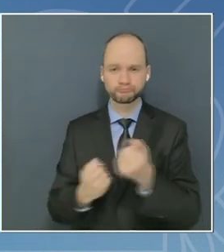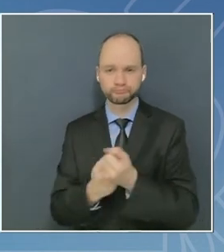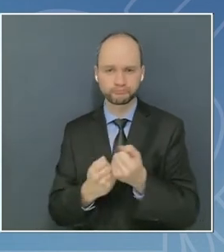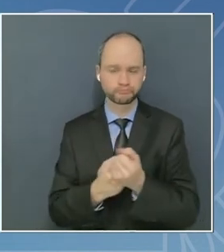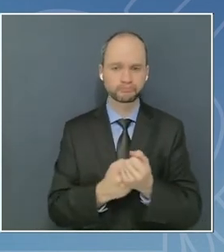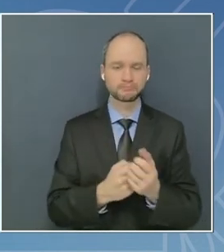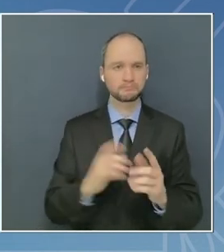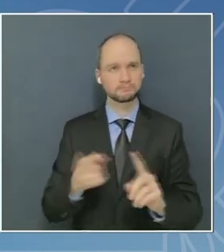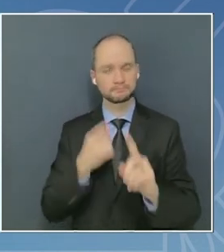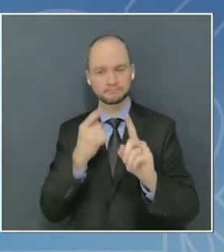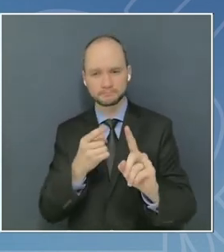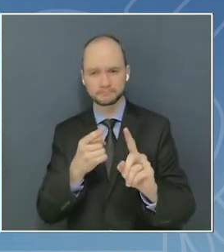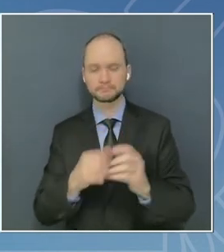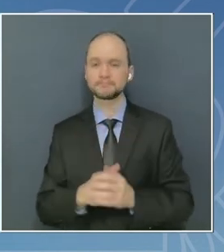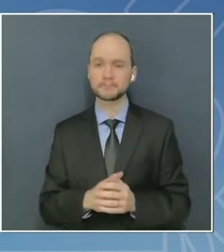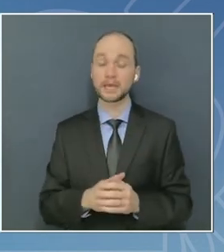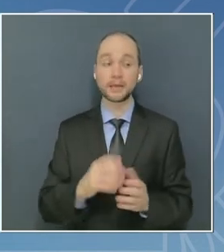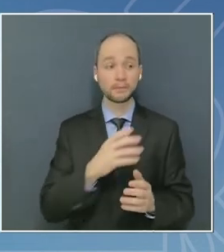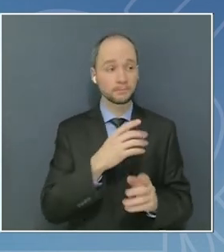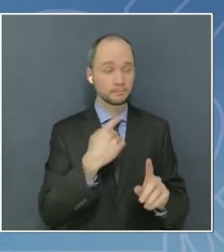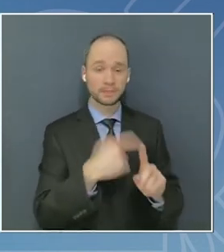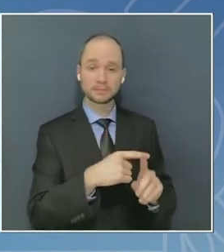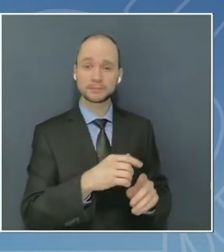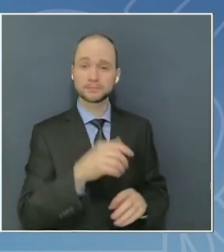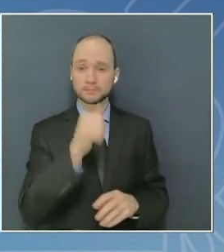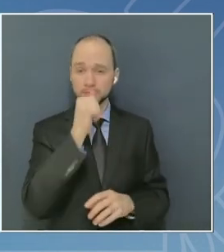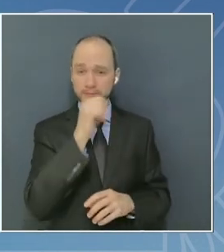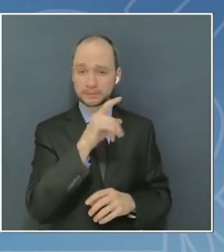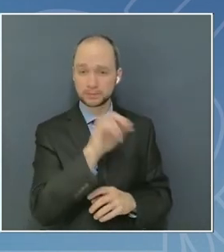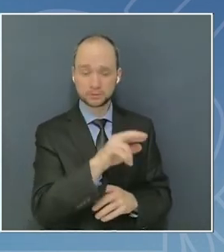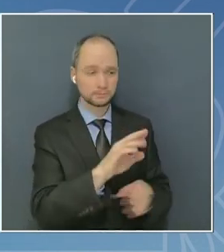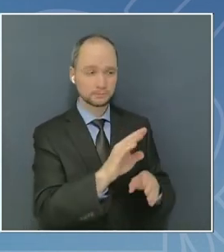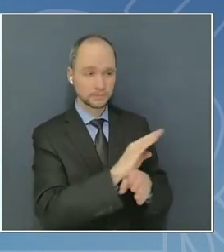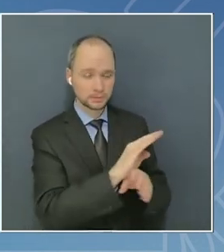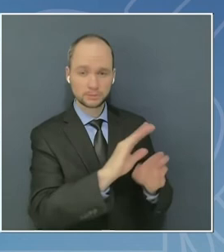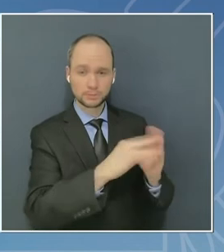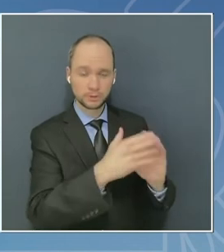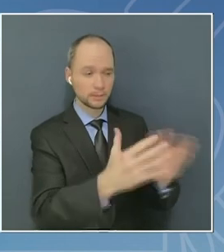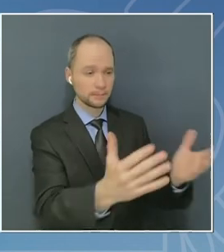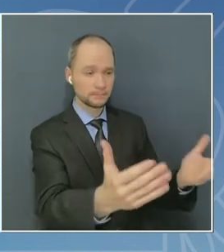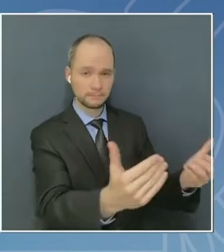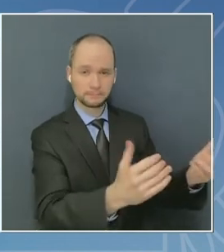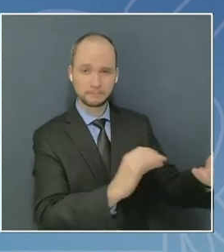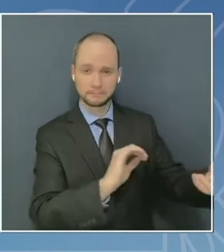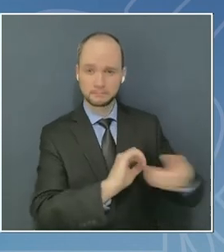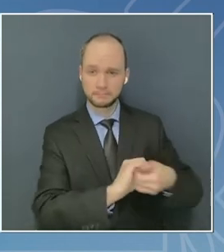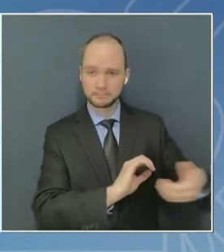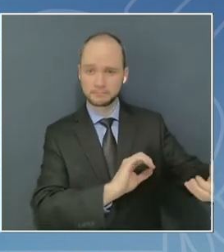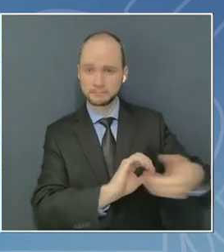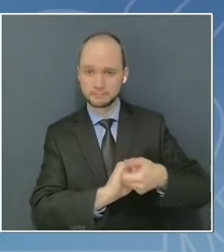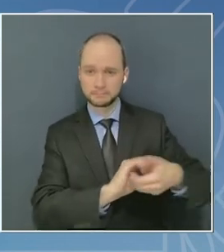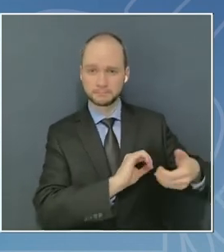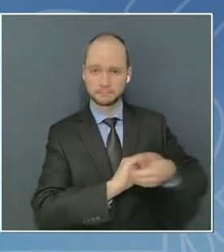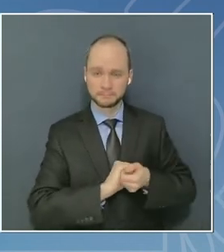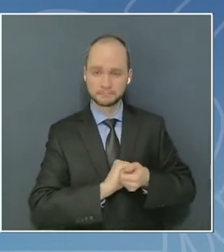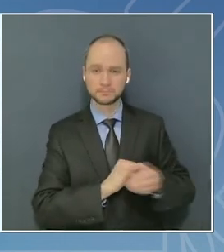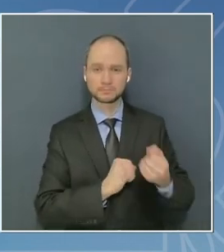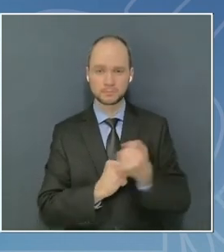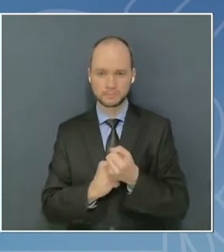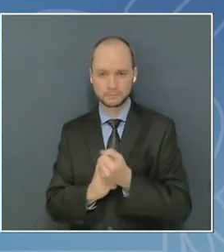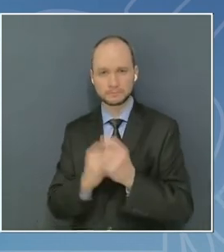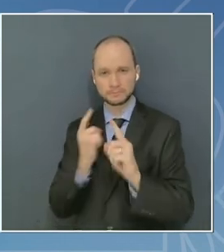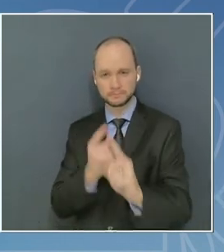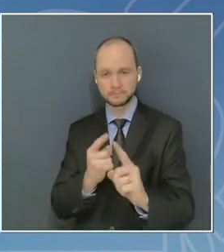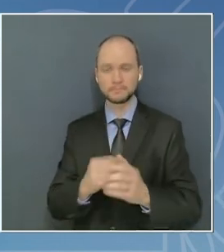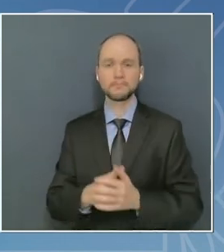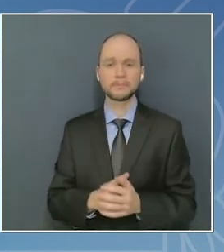leaders at all levels of elected and volunteer leadership. These are the kinds of things that are part of the command